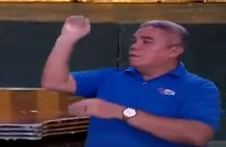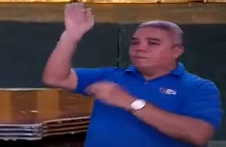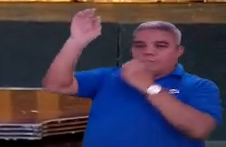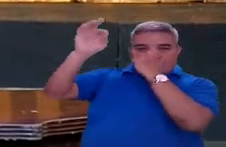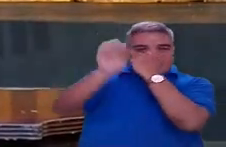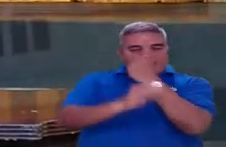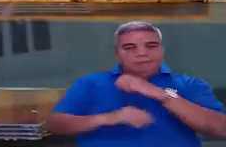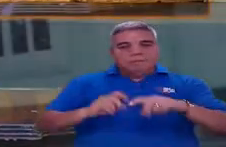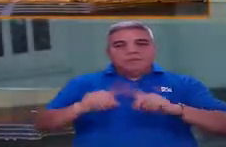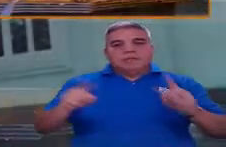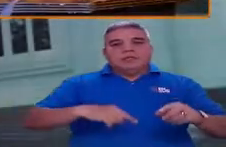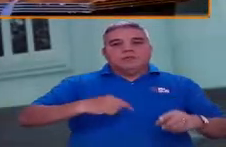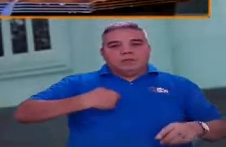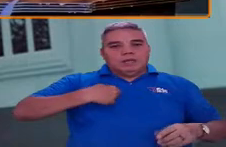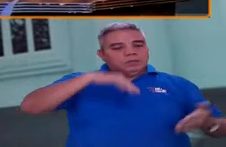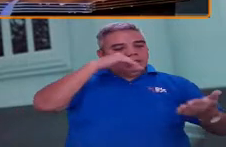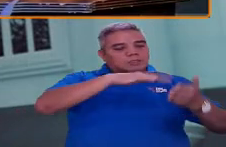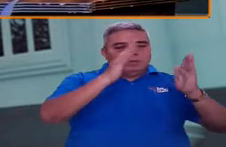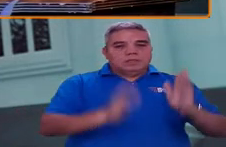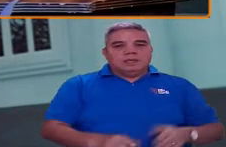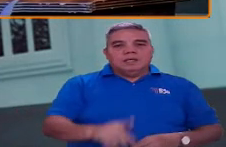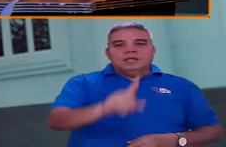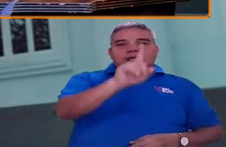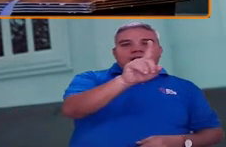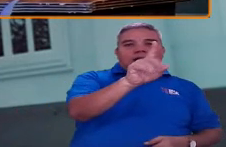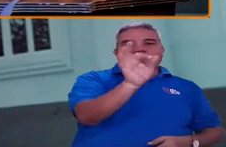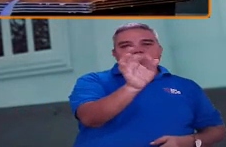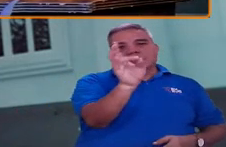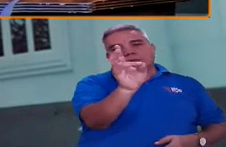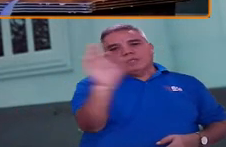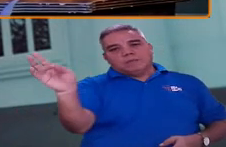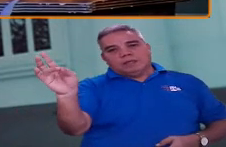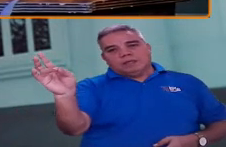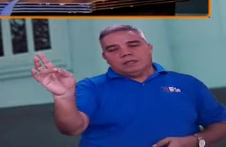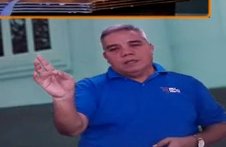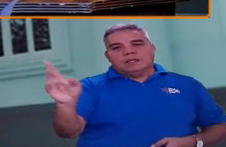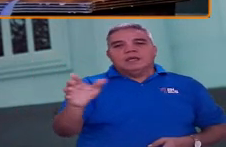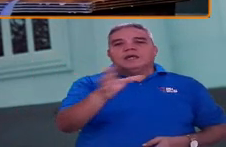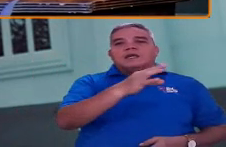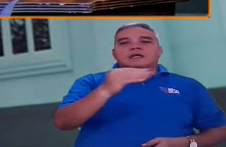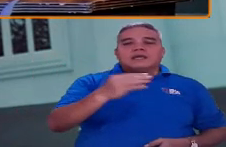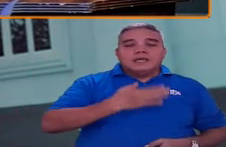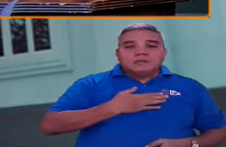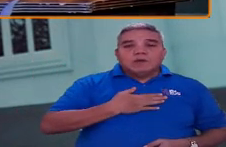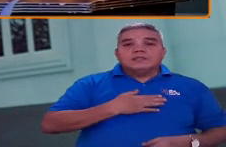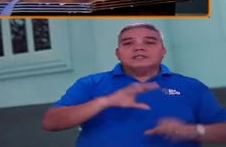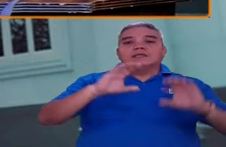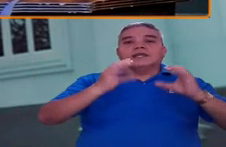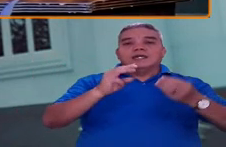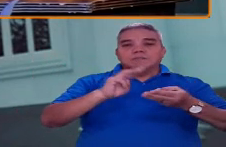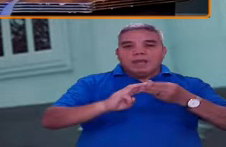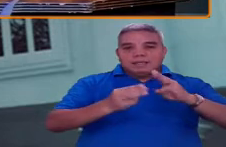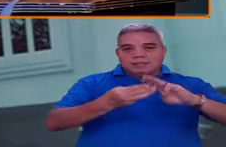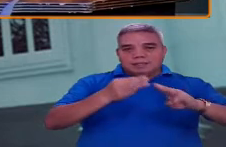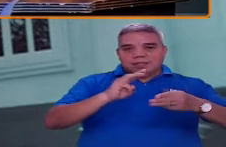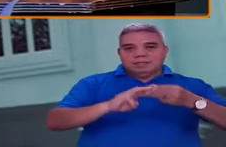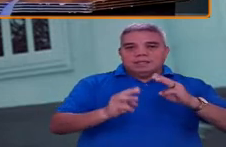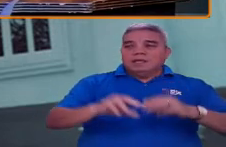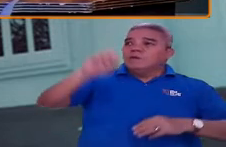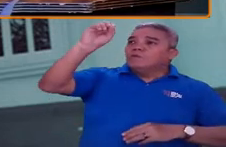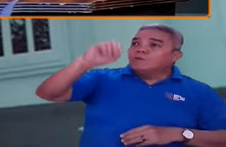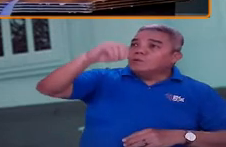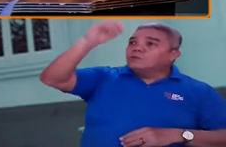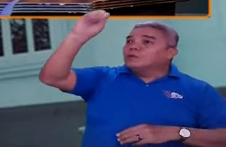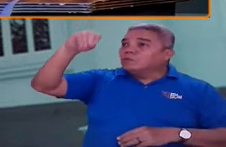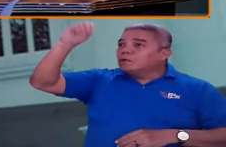the gospel, since I was a student here. 1977, it was my classmate who wrote